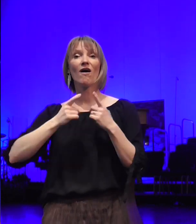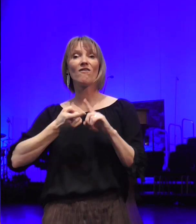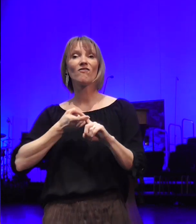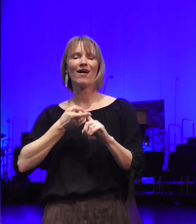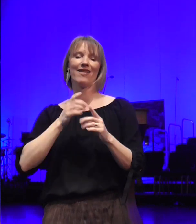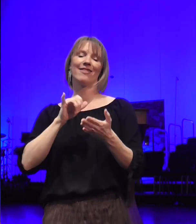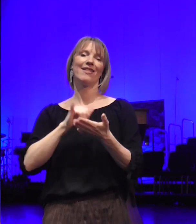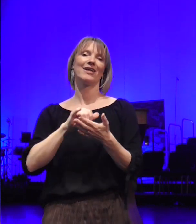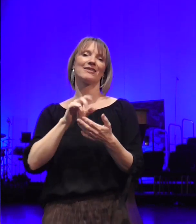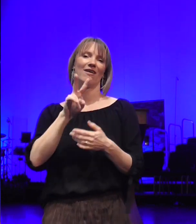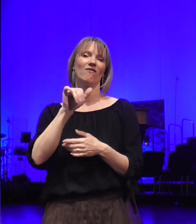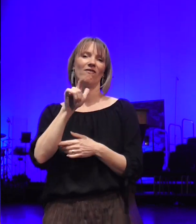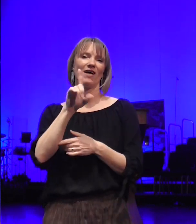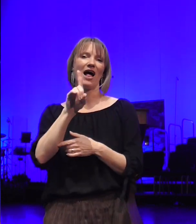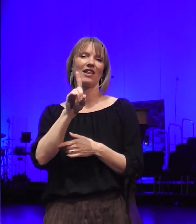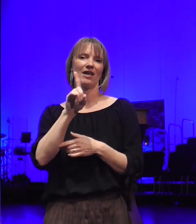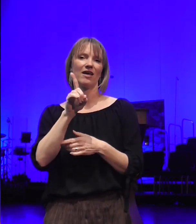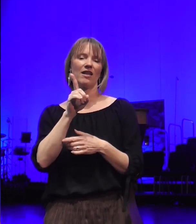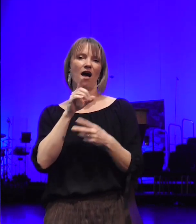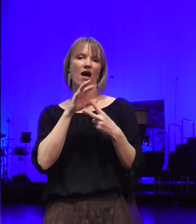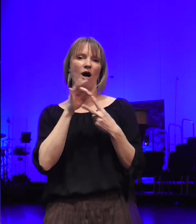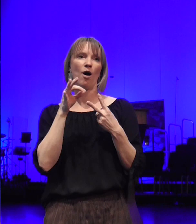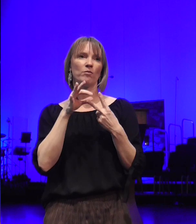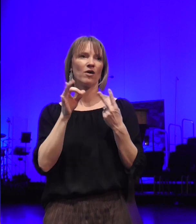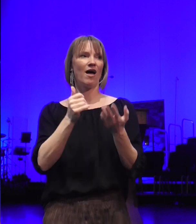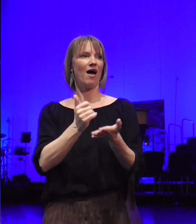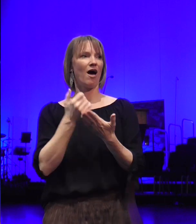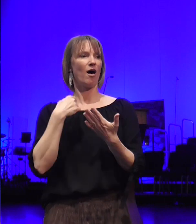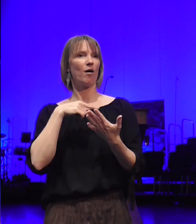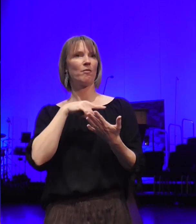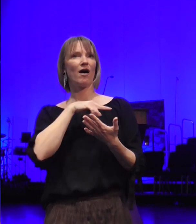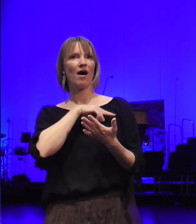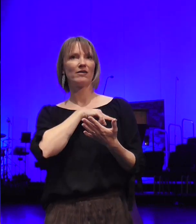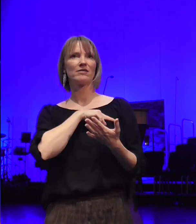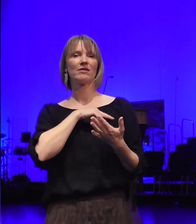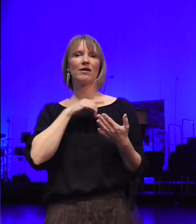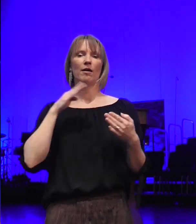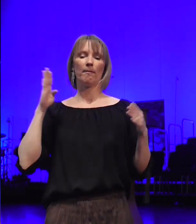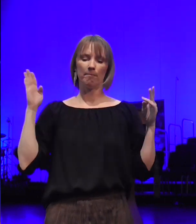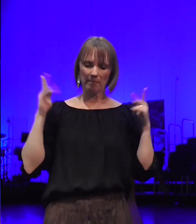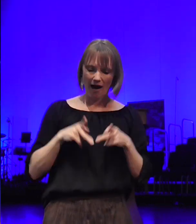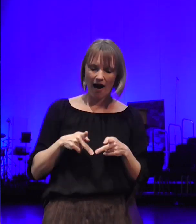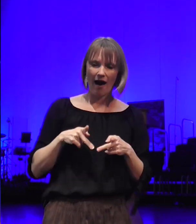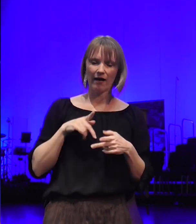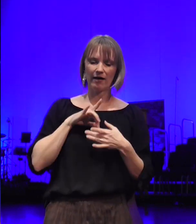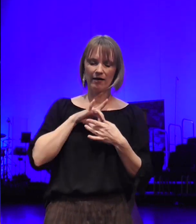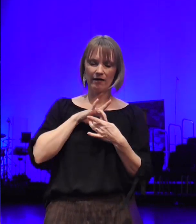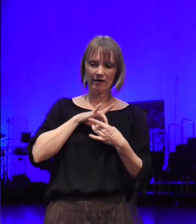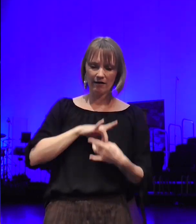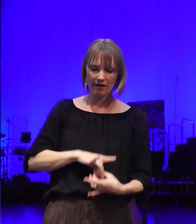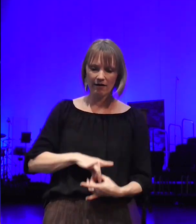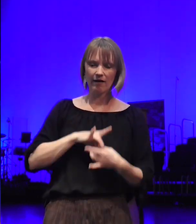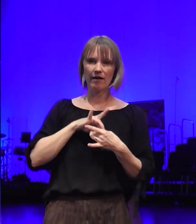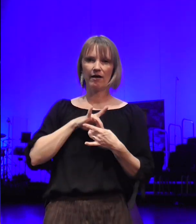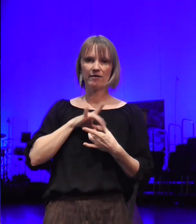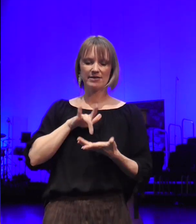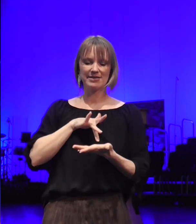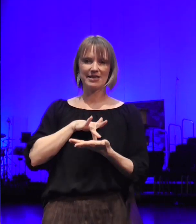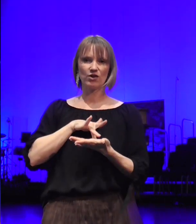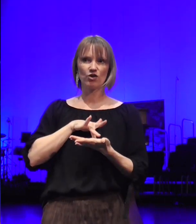very valid option to helping us return ourselves back to